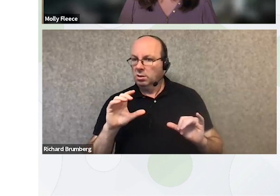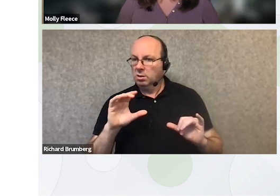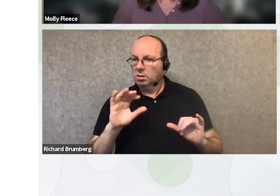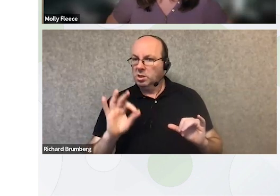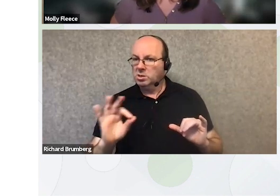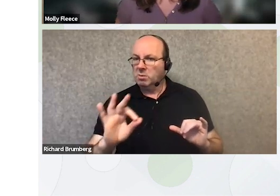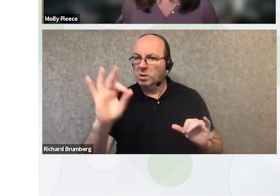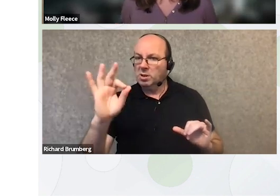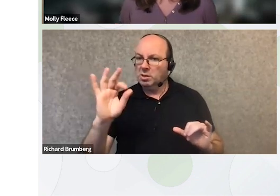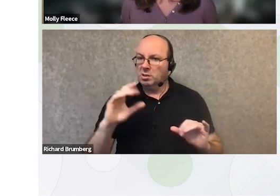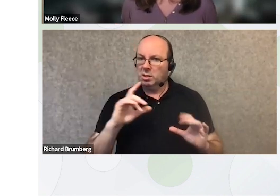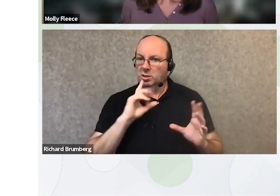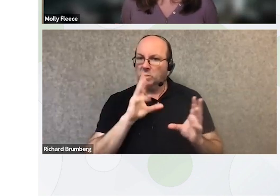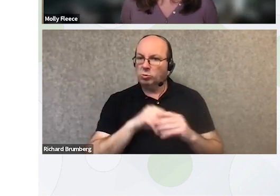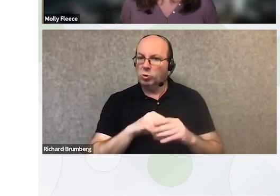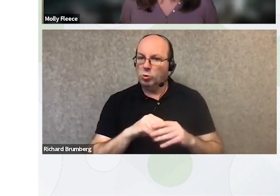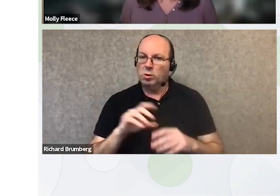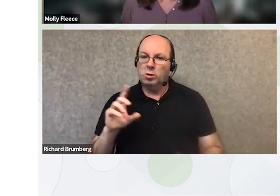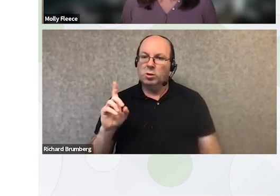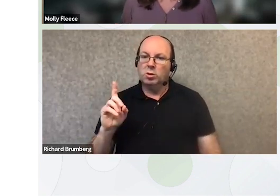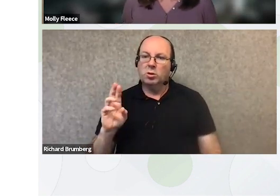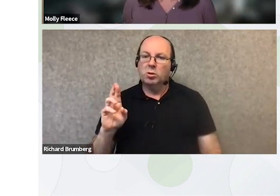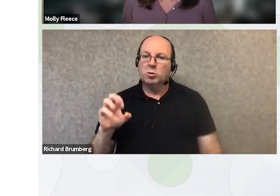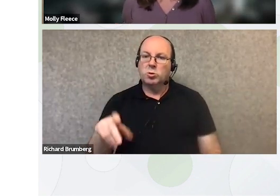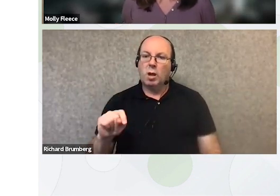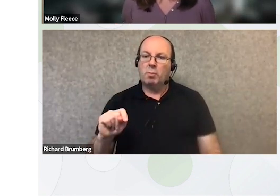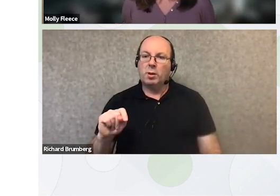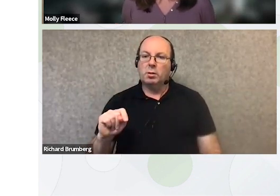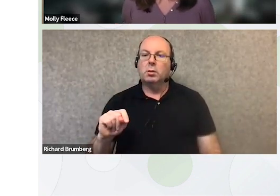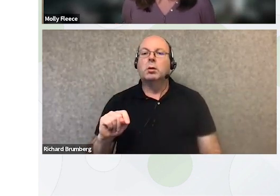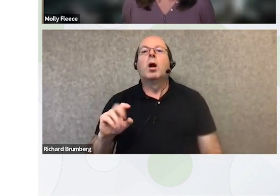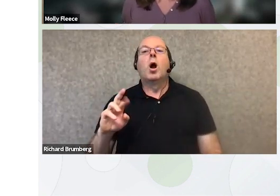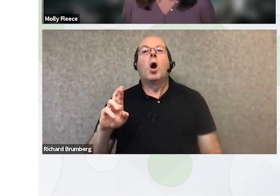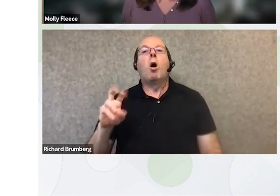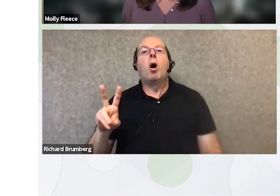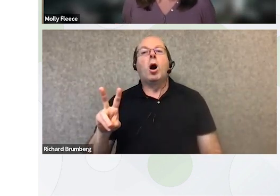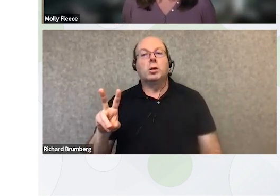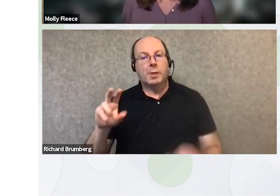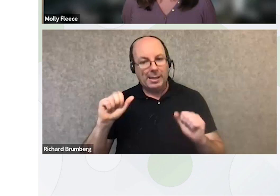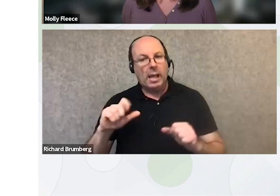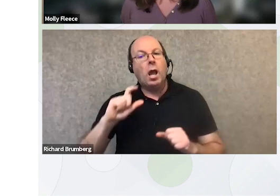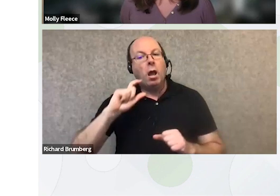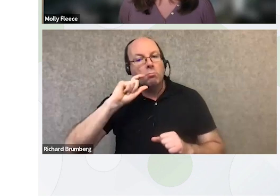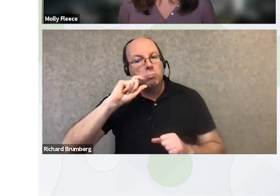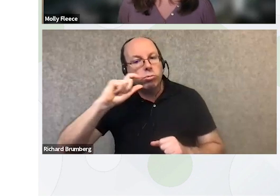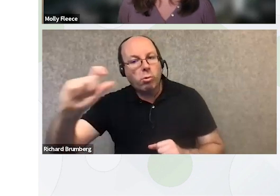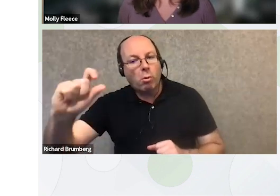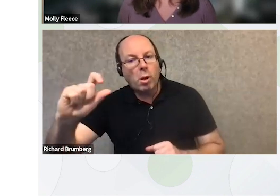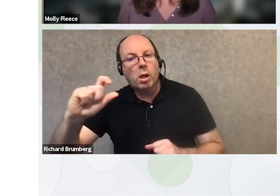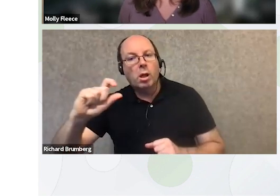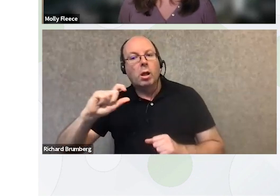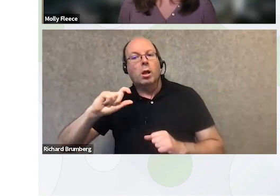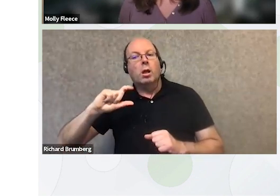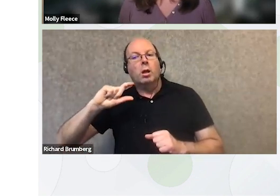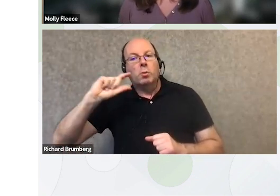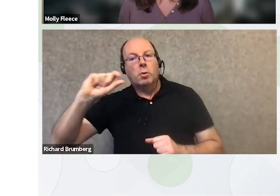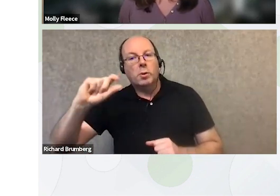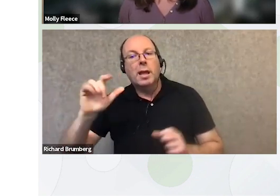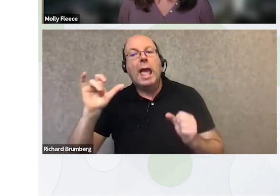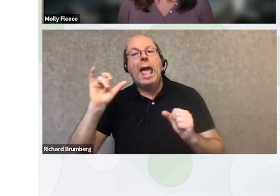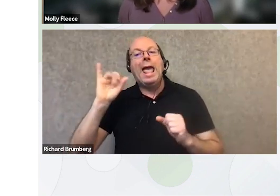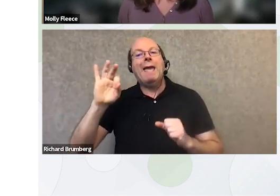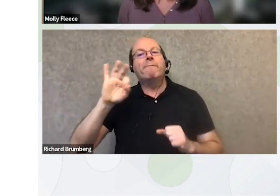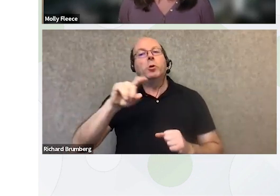necessitated in this document. And so although RSV may be transmitted via droplets, direct contact with those infected